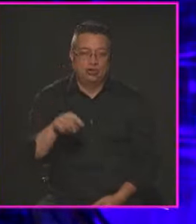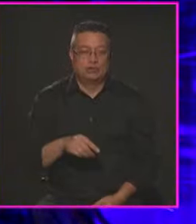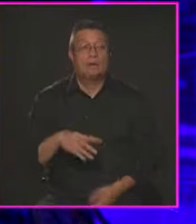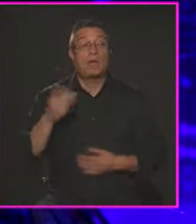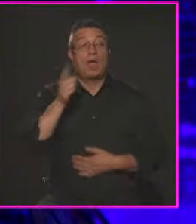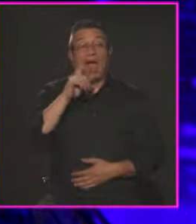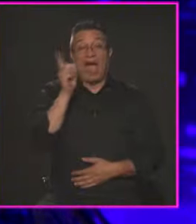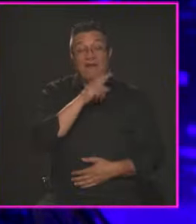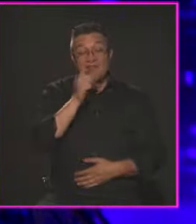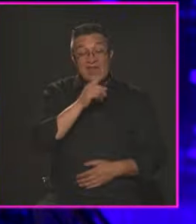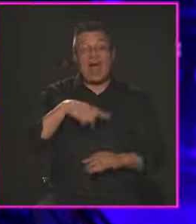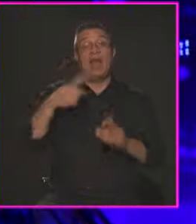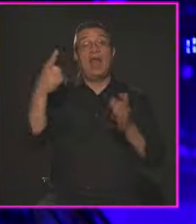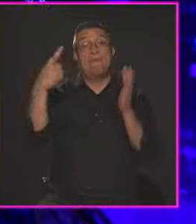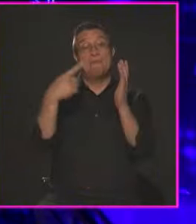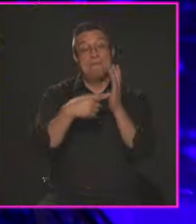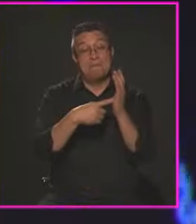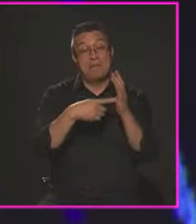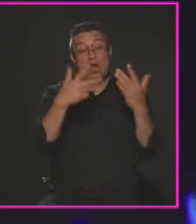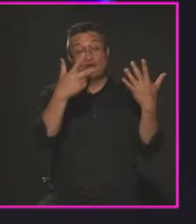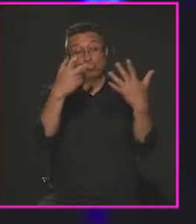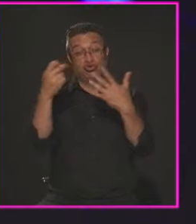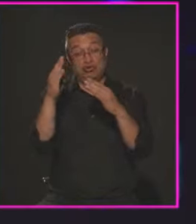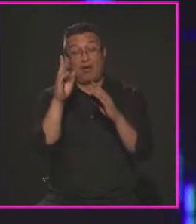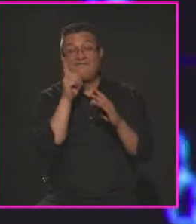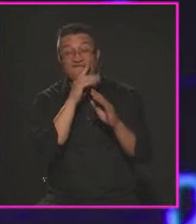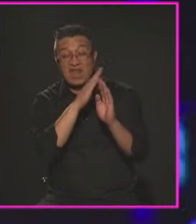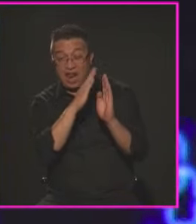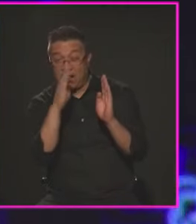led to even more profound